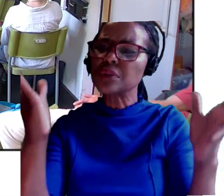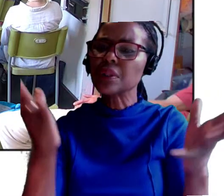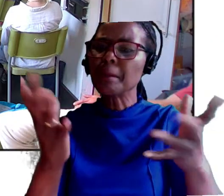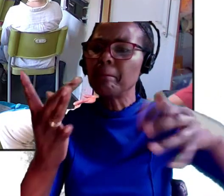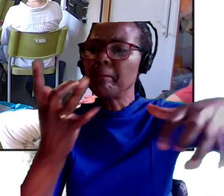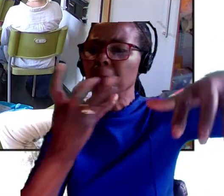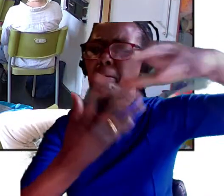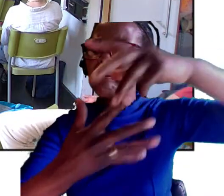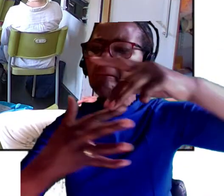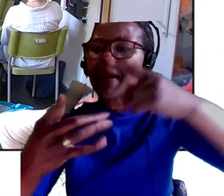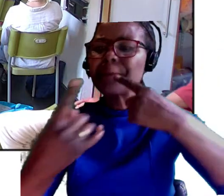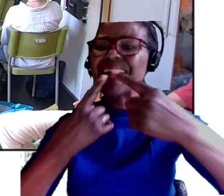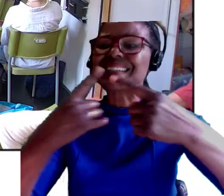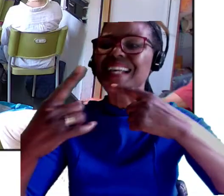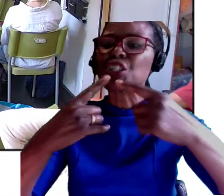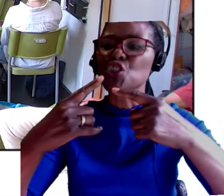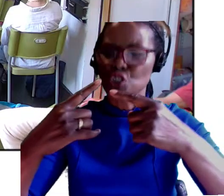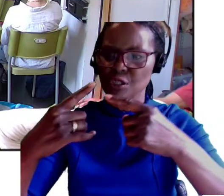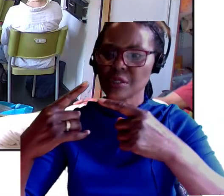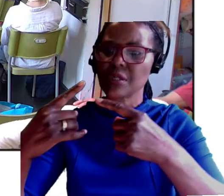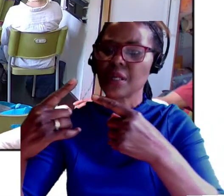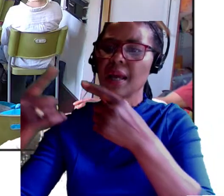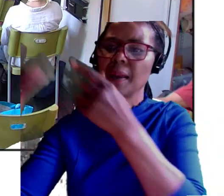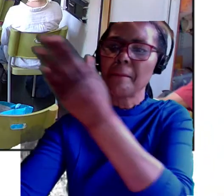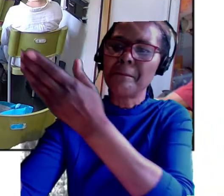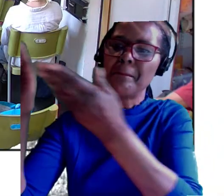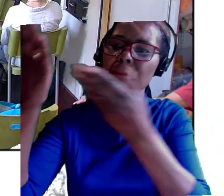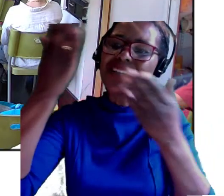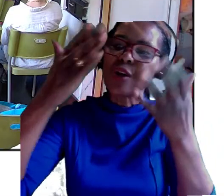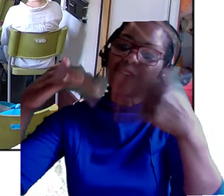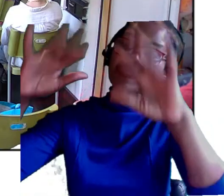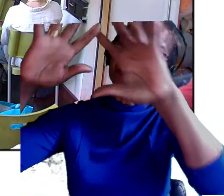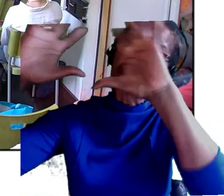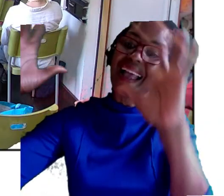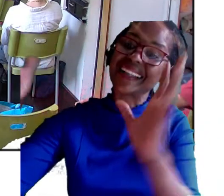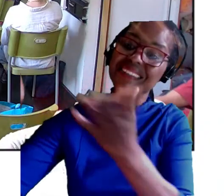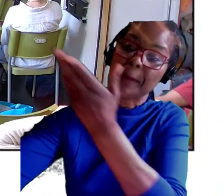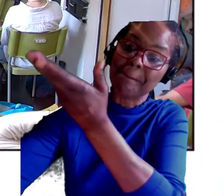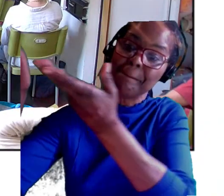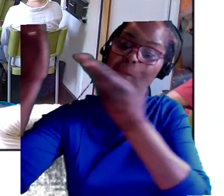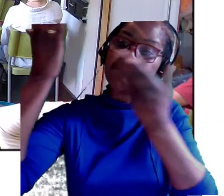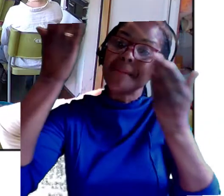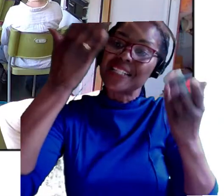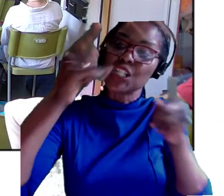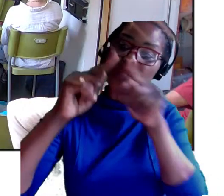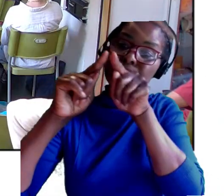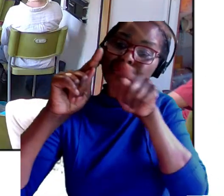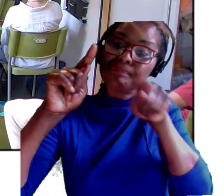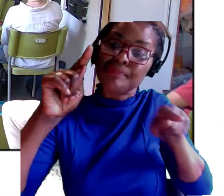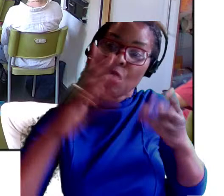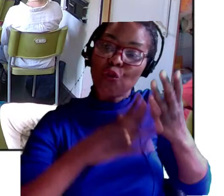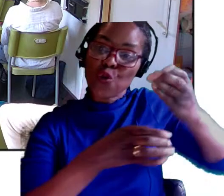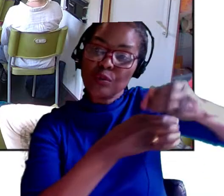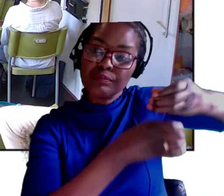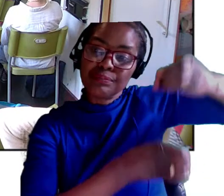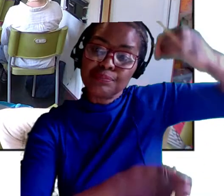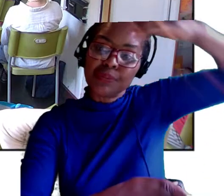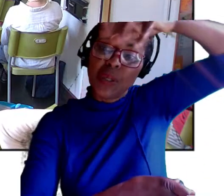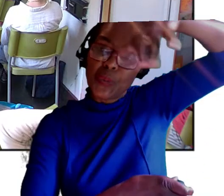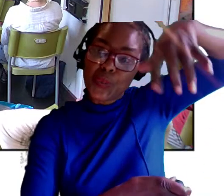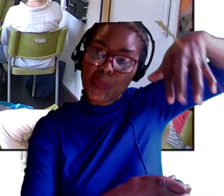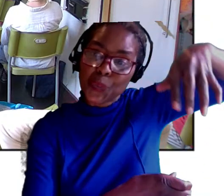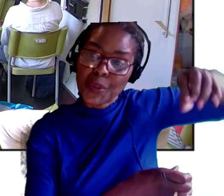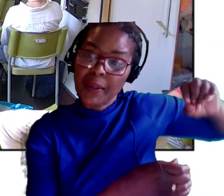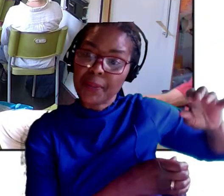like delivery system. That feels to me like if we were ever to like go anywhere close to like sort of traveling the stars, it would be a way of